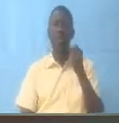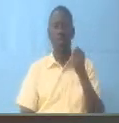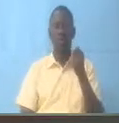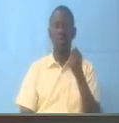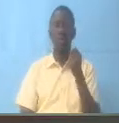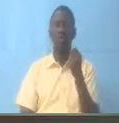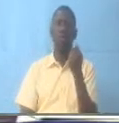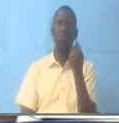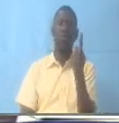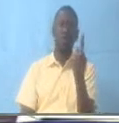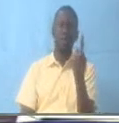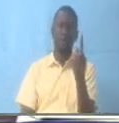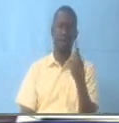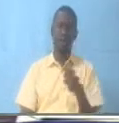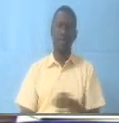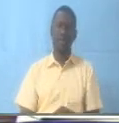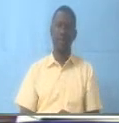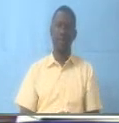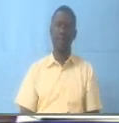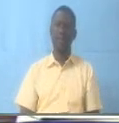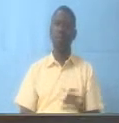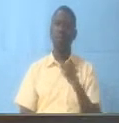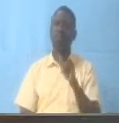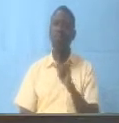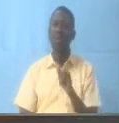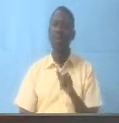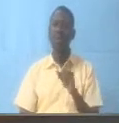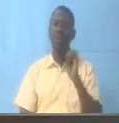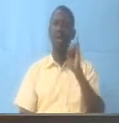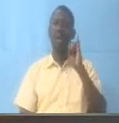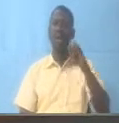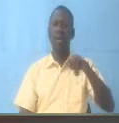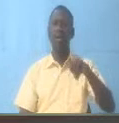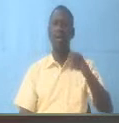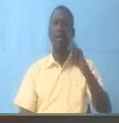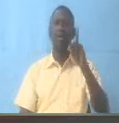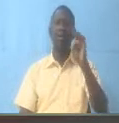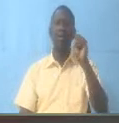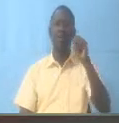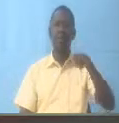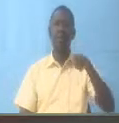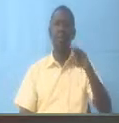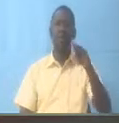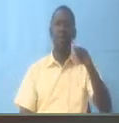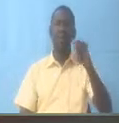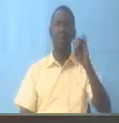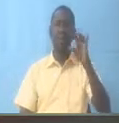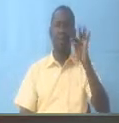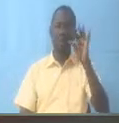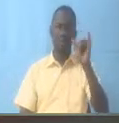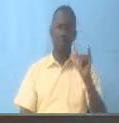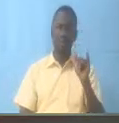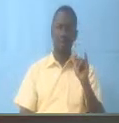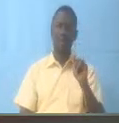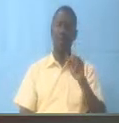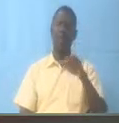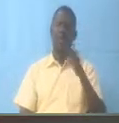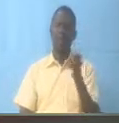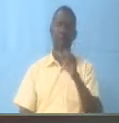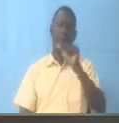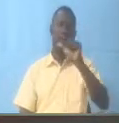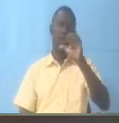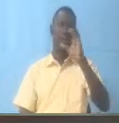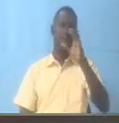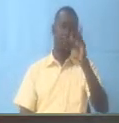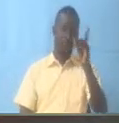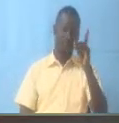what? It's the Indemnity Act. Indemnity Act. The Indemnity Act, I didn't table that before the National Assembly. That was passed way